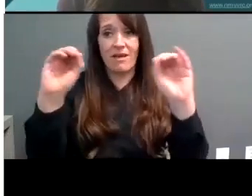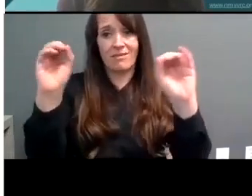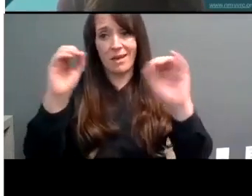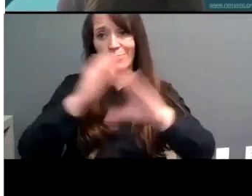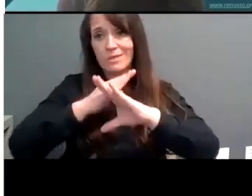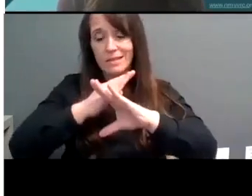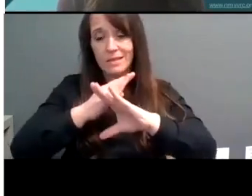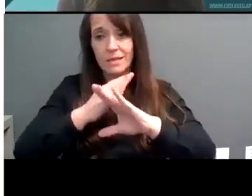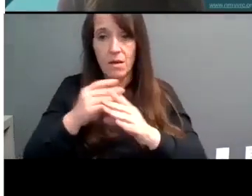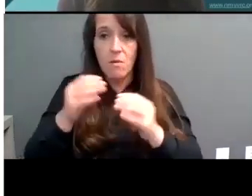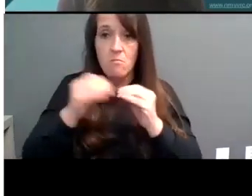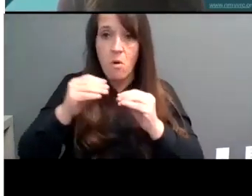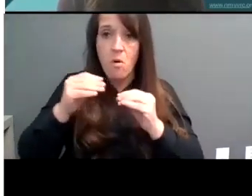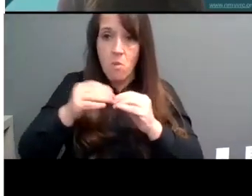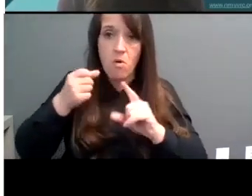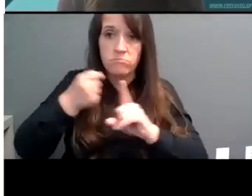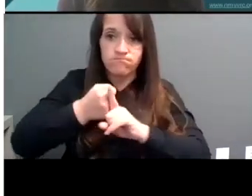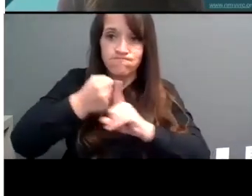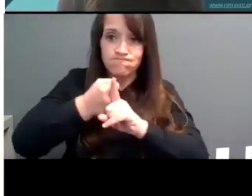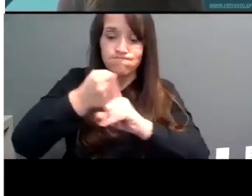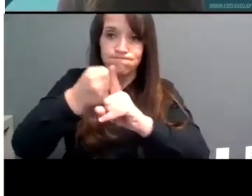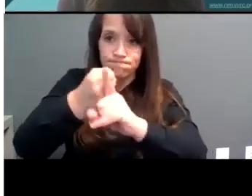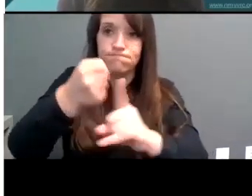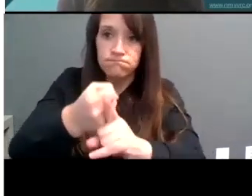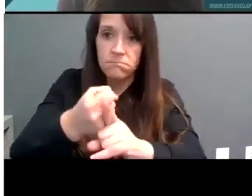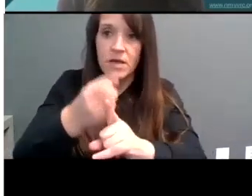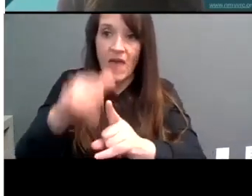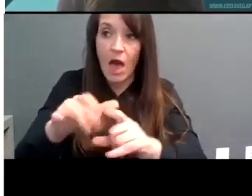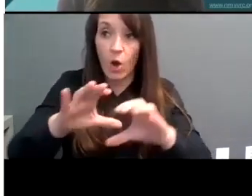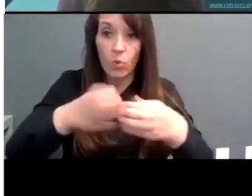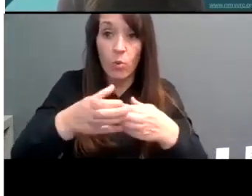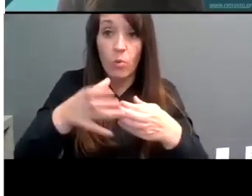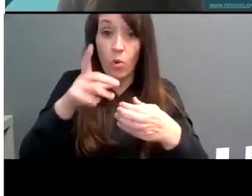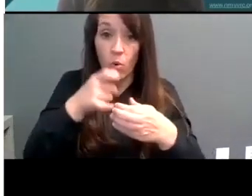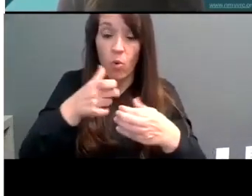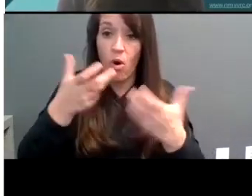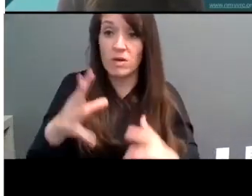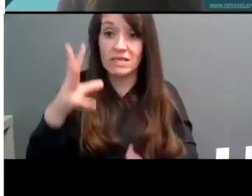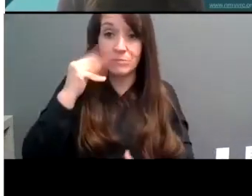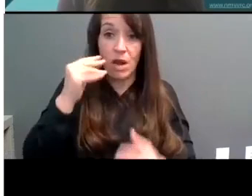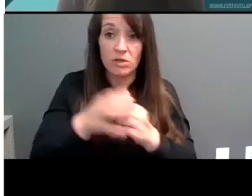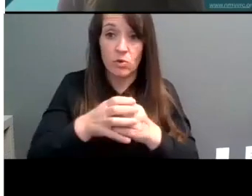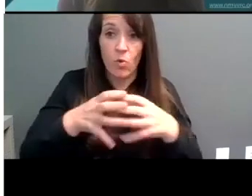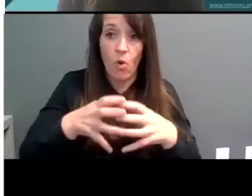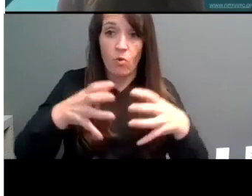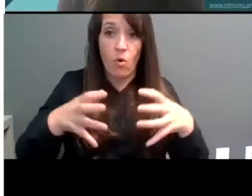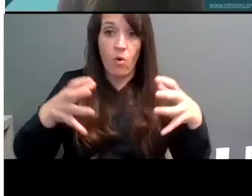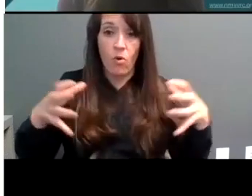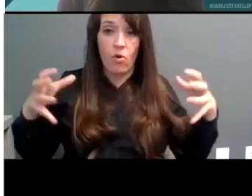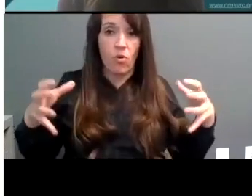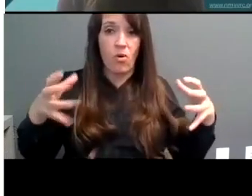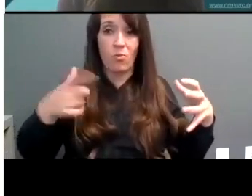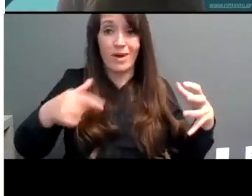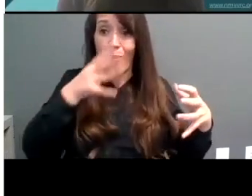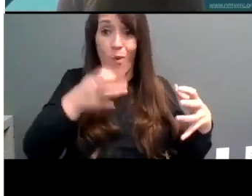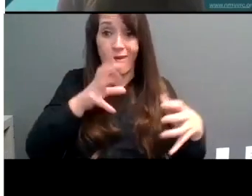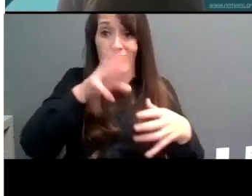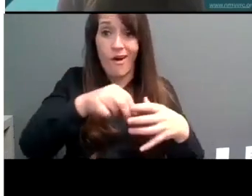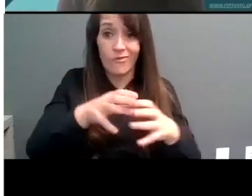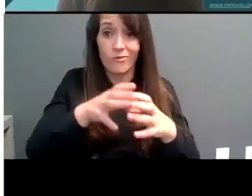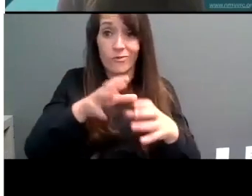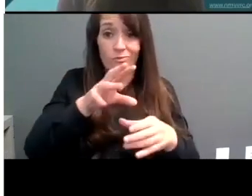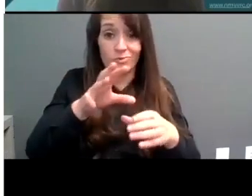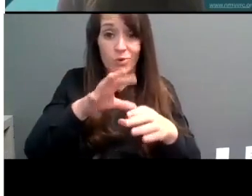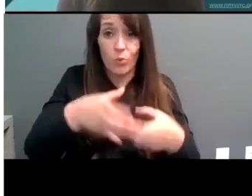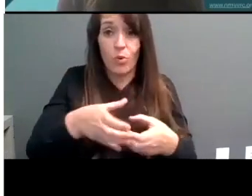finding themselves members of a club no one ever wants to join. My heart always sinks a little deeper each time another shooting